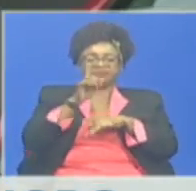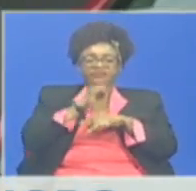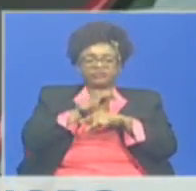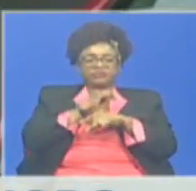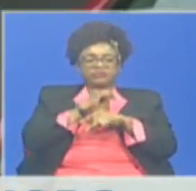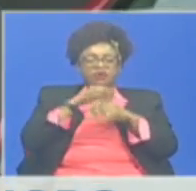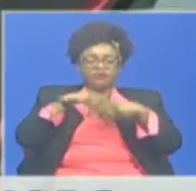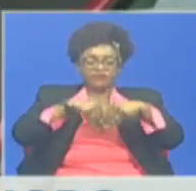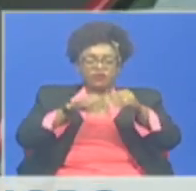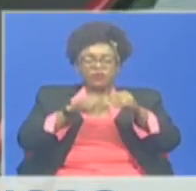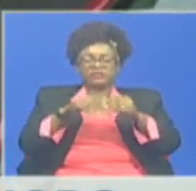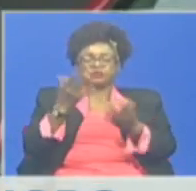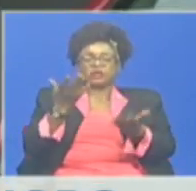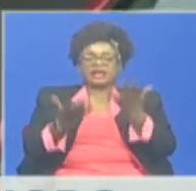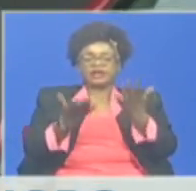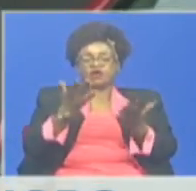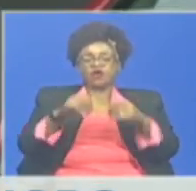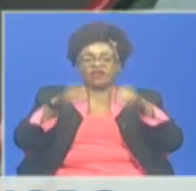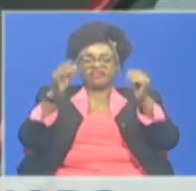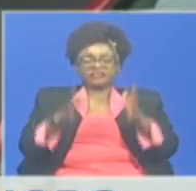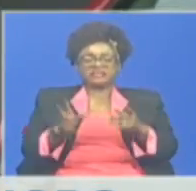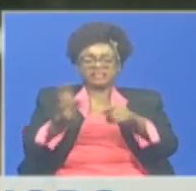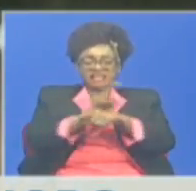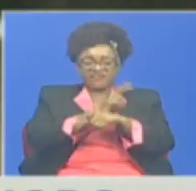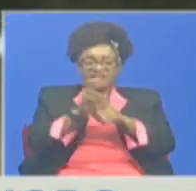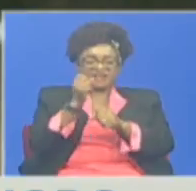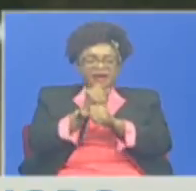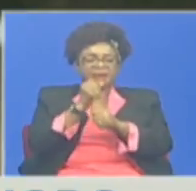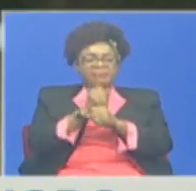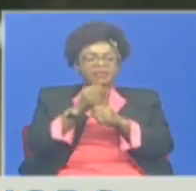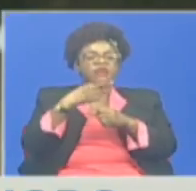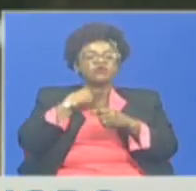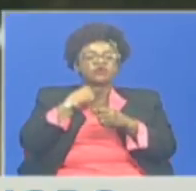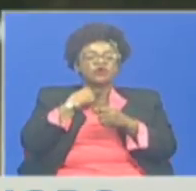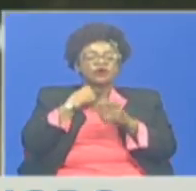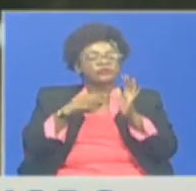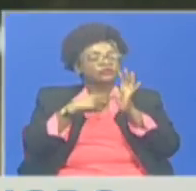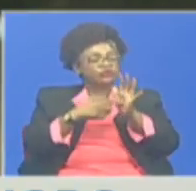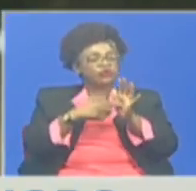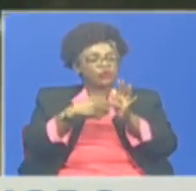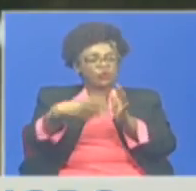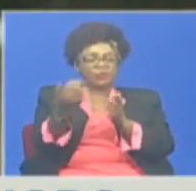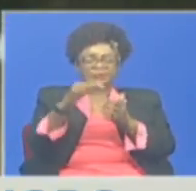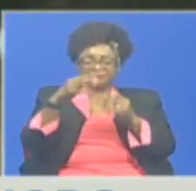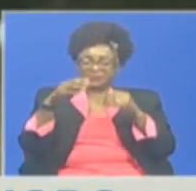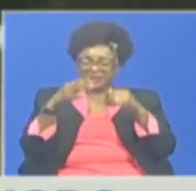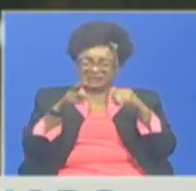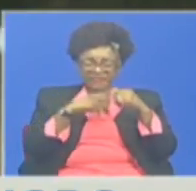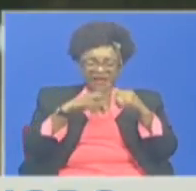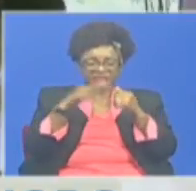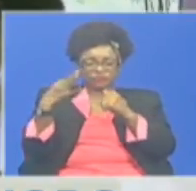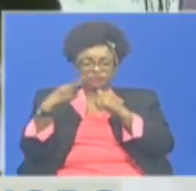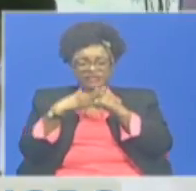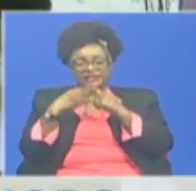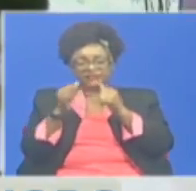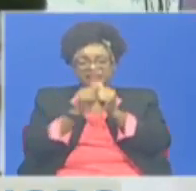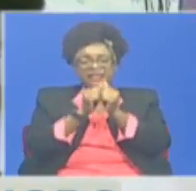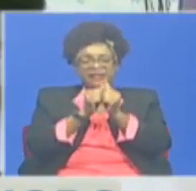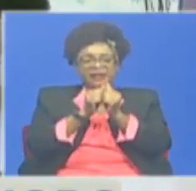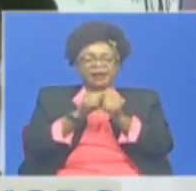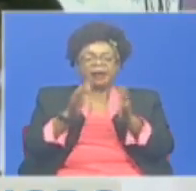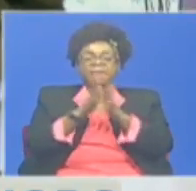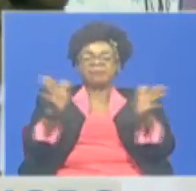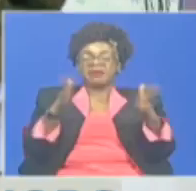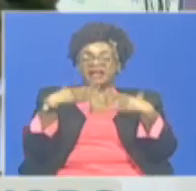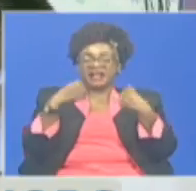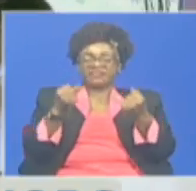Union of Clinical Officers, a survey carried out by the union shows that an estimated 7 out of 10 of every health workers in public health